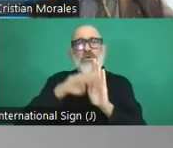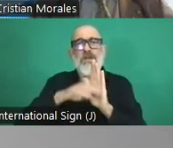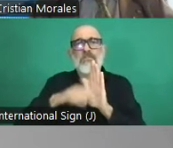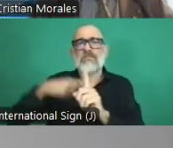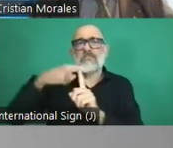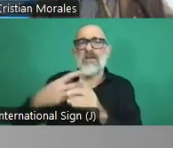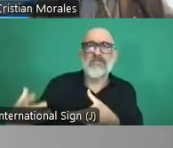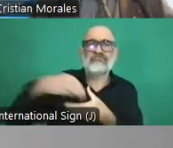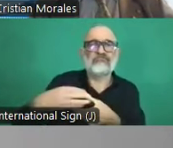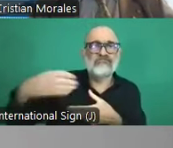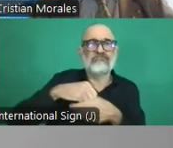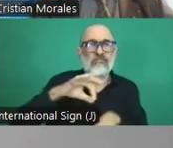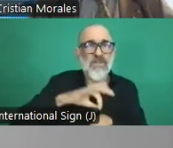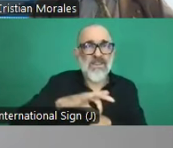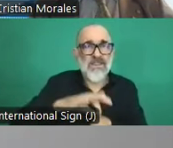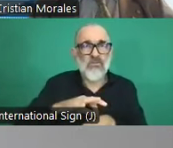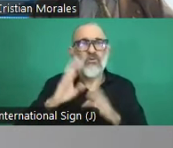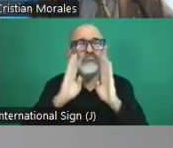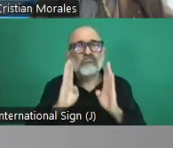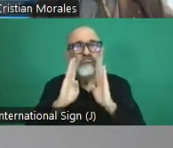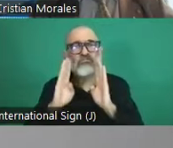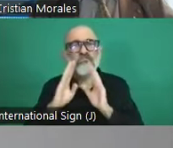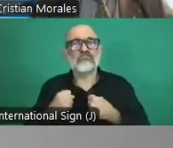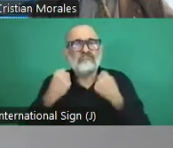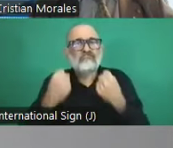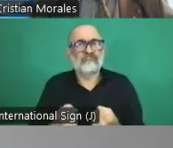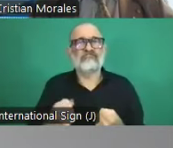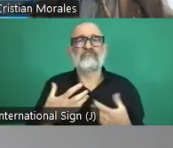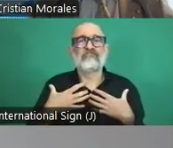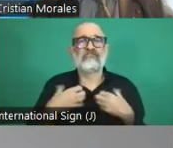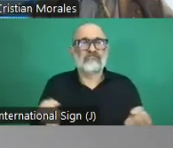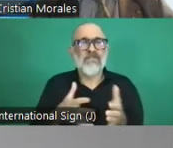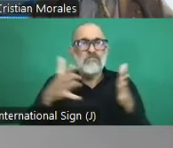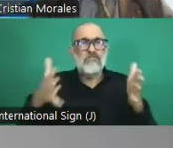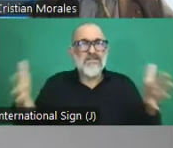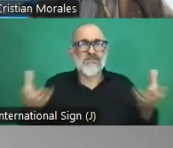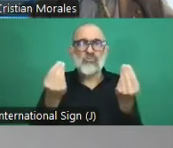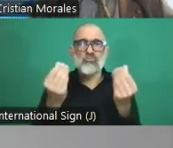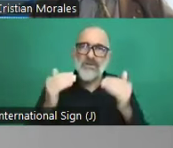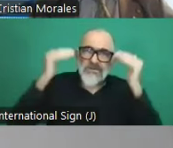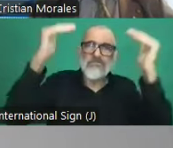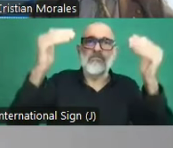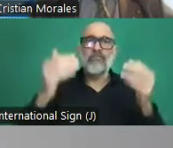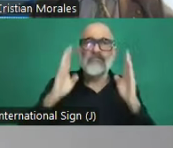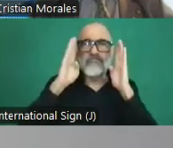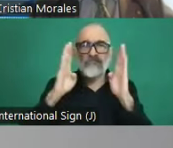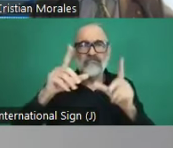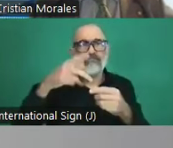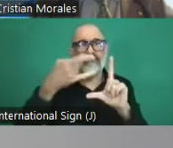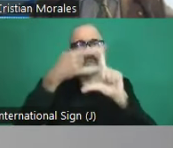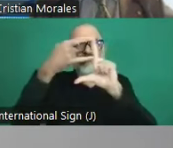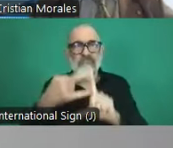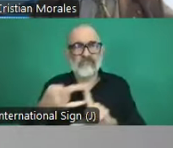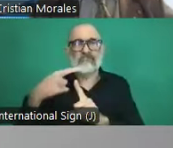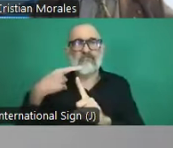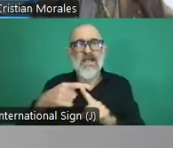heavily in expanding and improving call centers, and utilizing digital technologies. These measures save time and